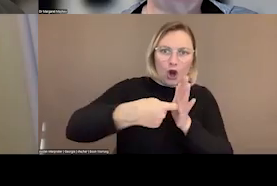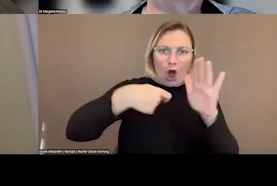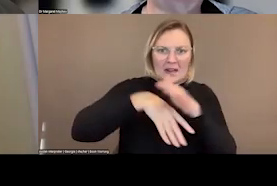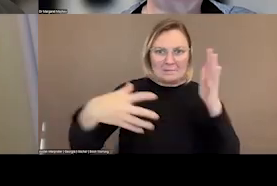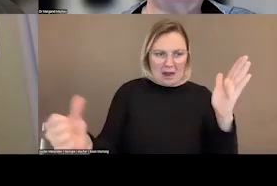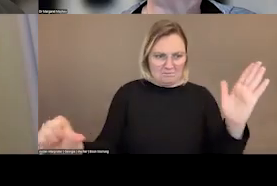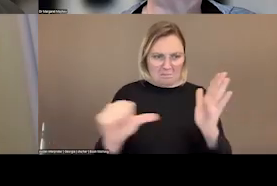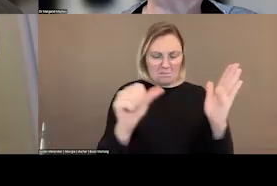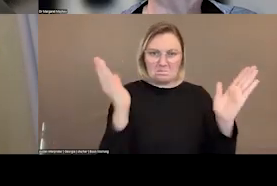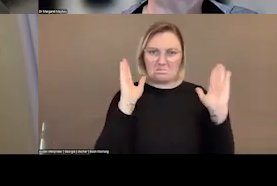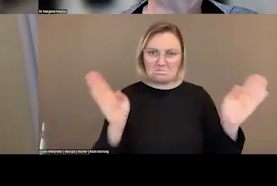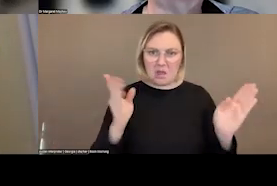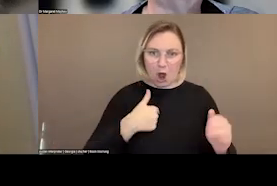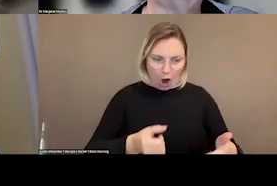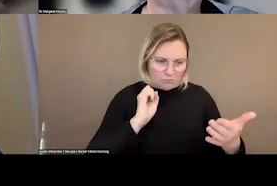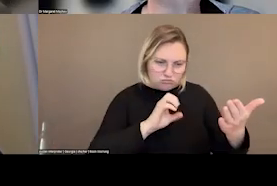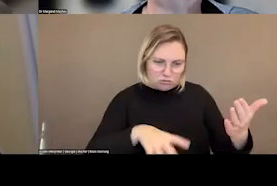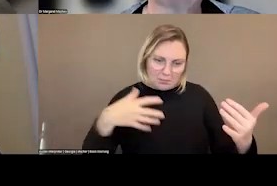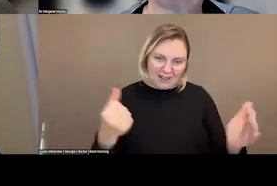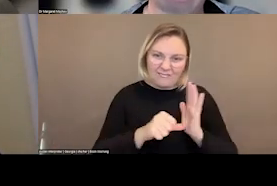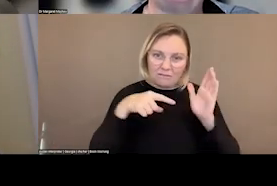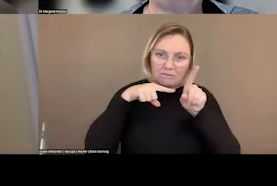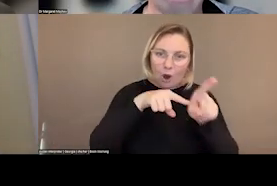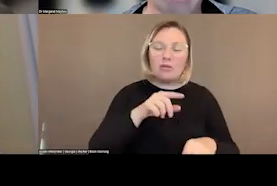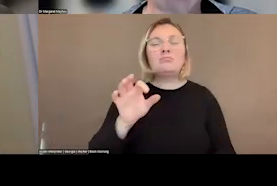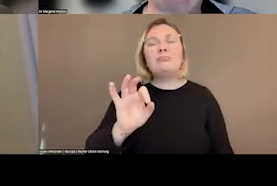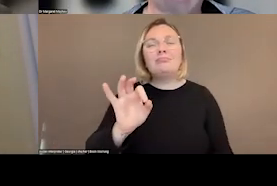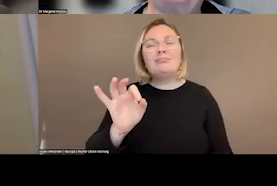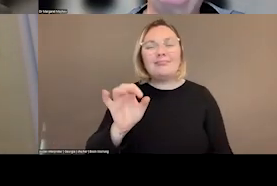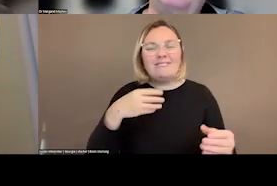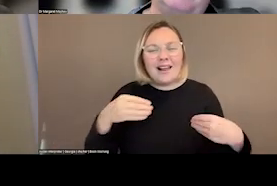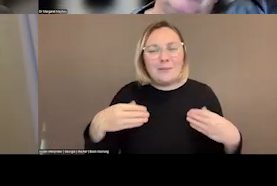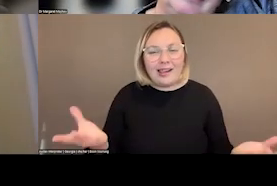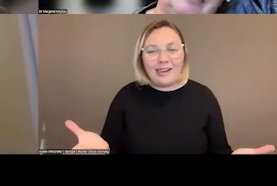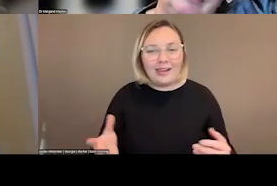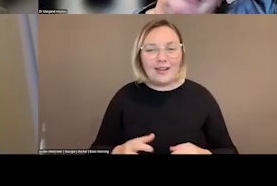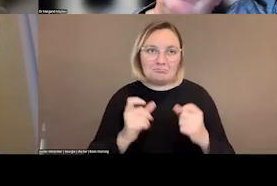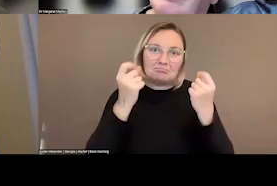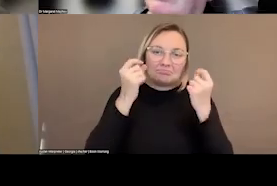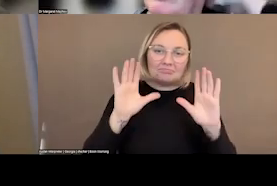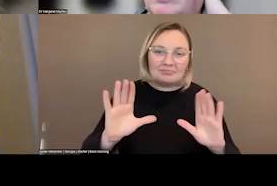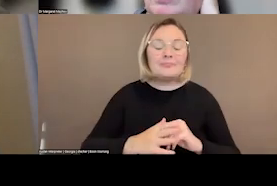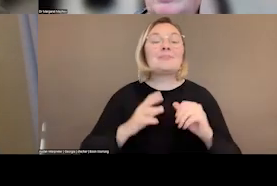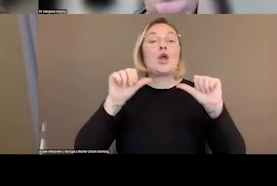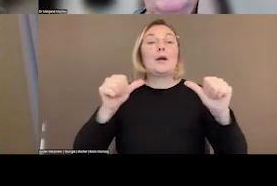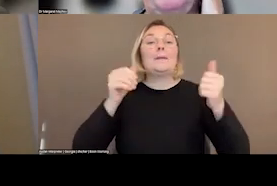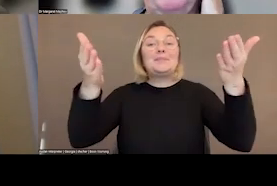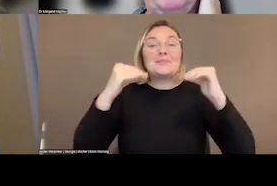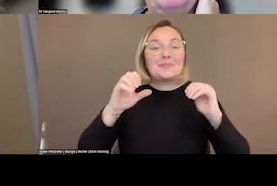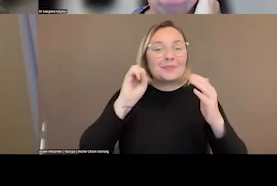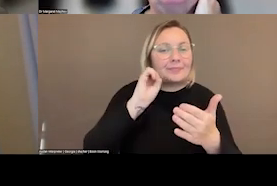the activity details that you put in. Mhm. Great. Thank you. So again, we're just because